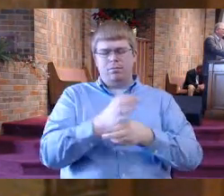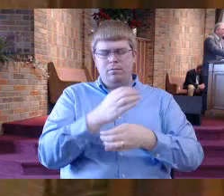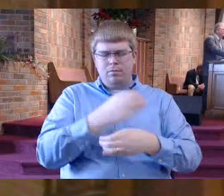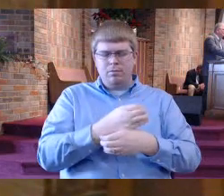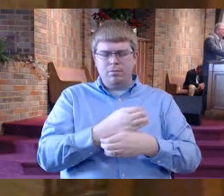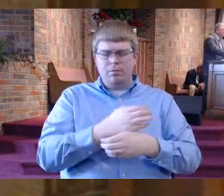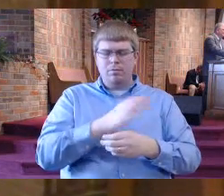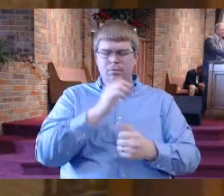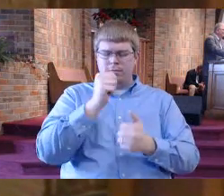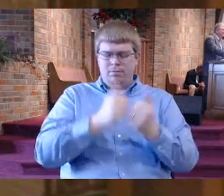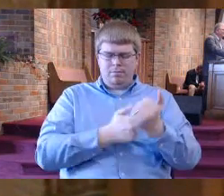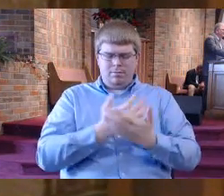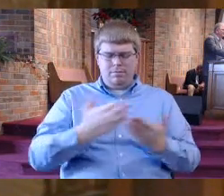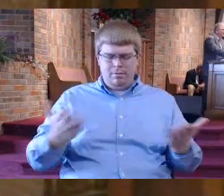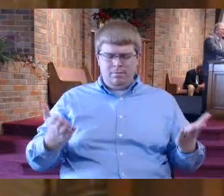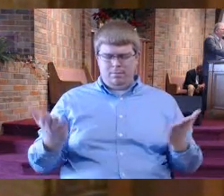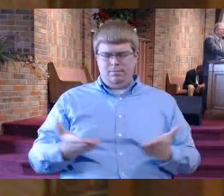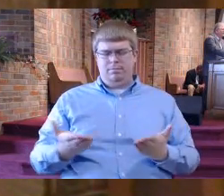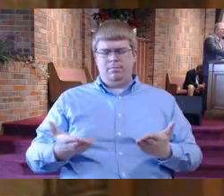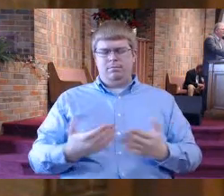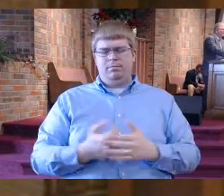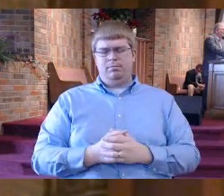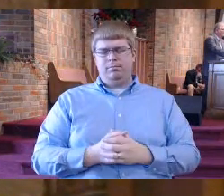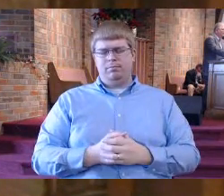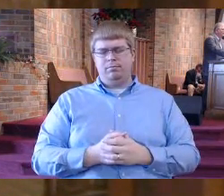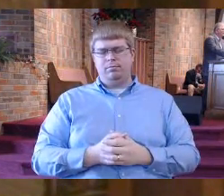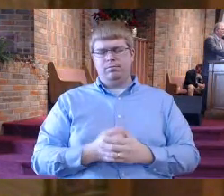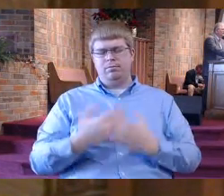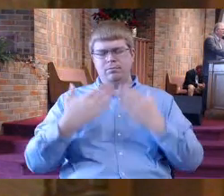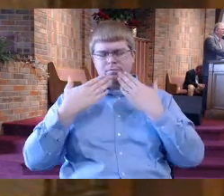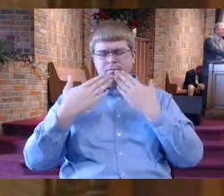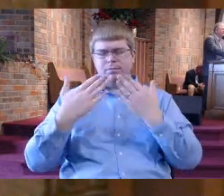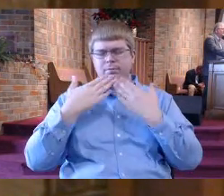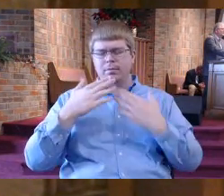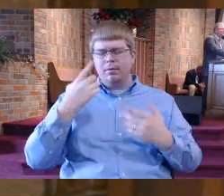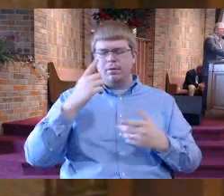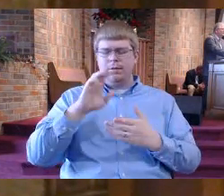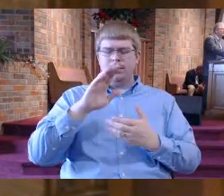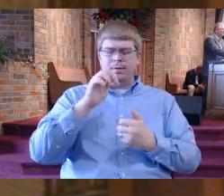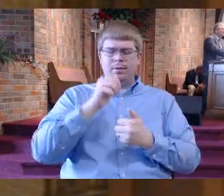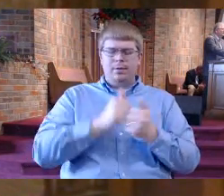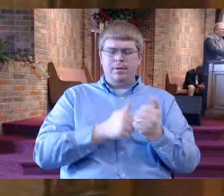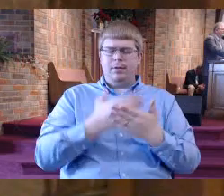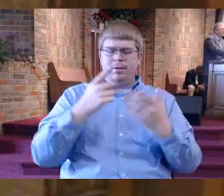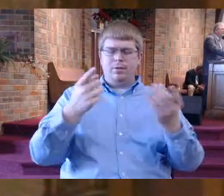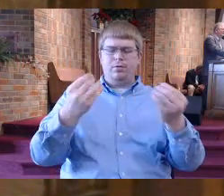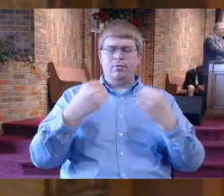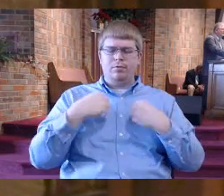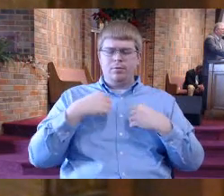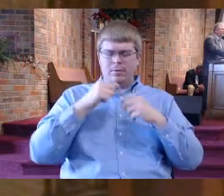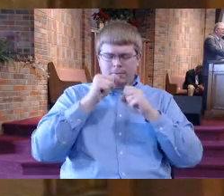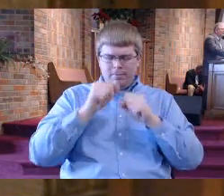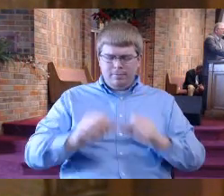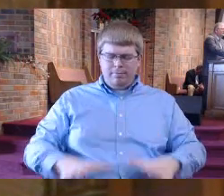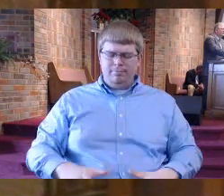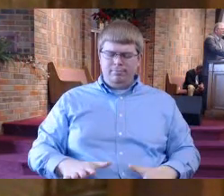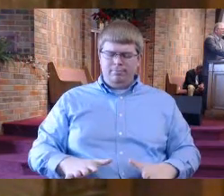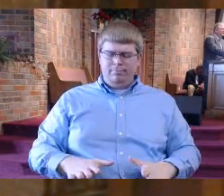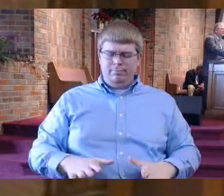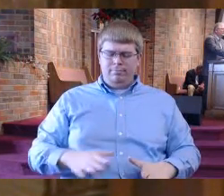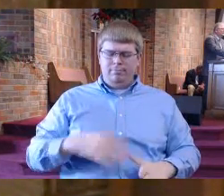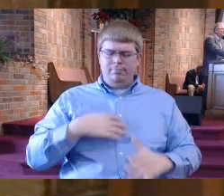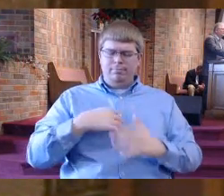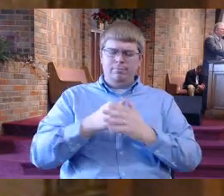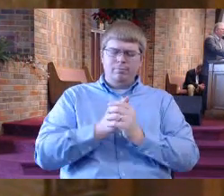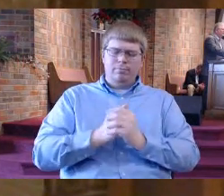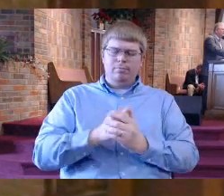is around us. Our Father, we thank you for all you have blessed us with. We pray that